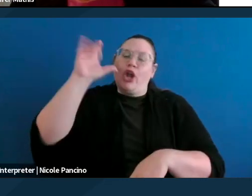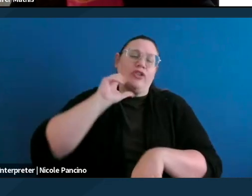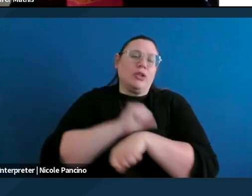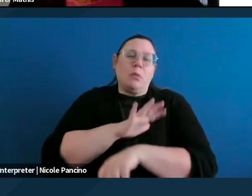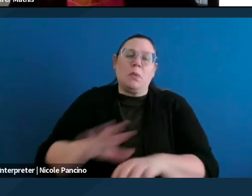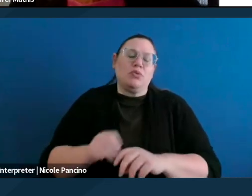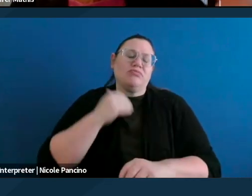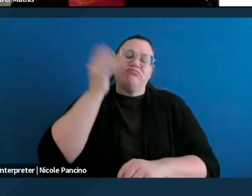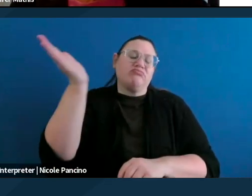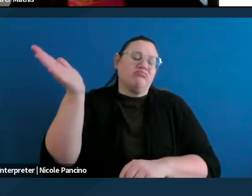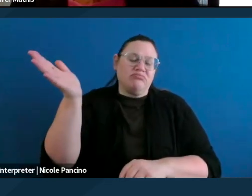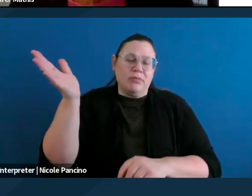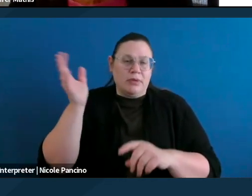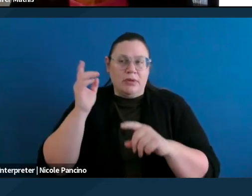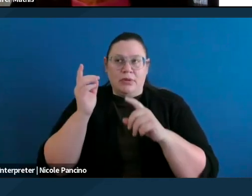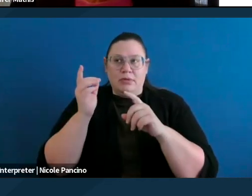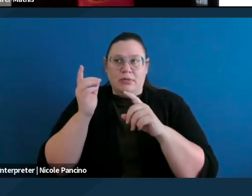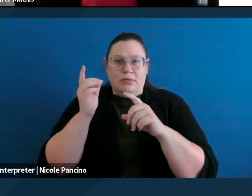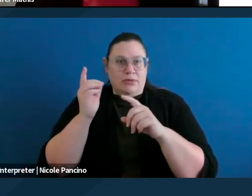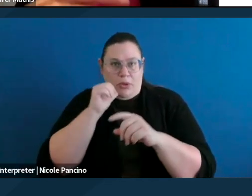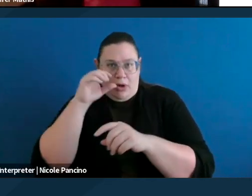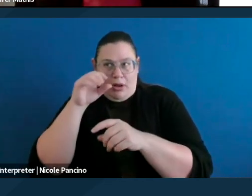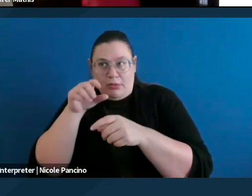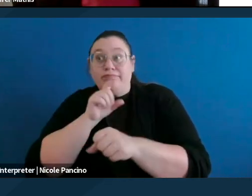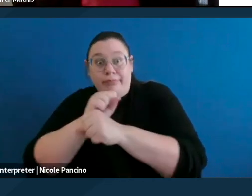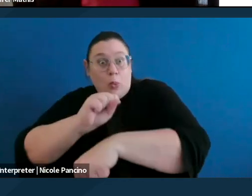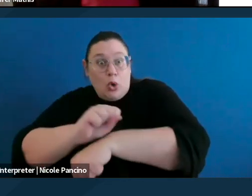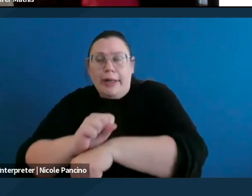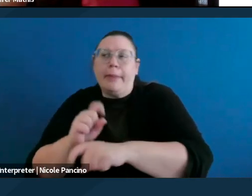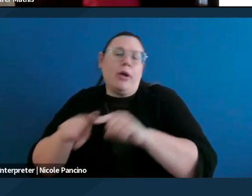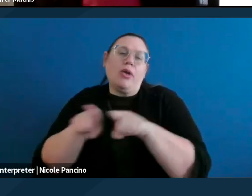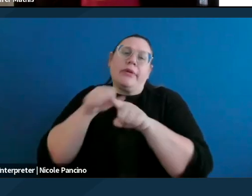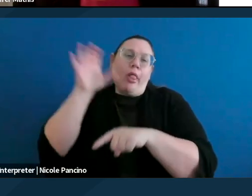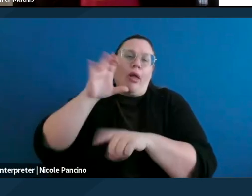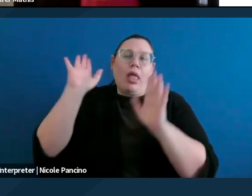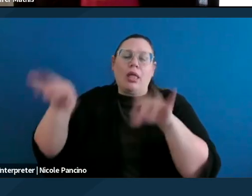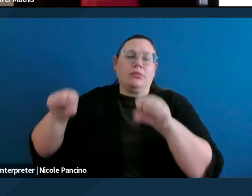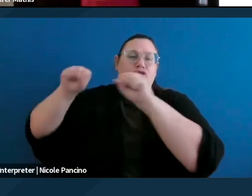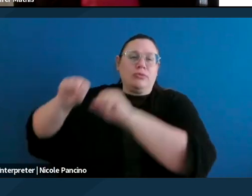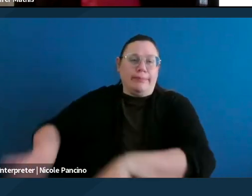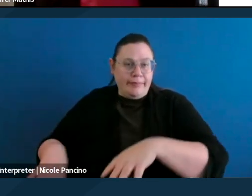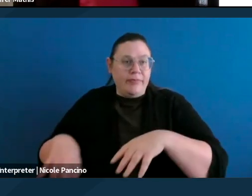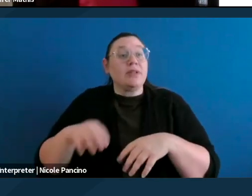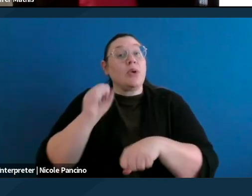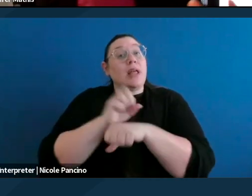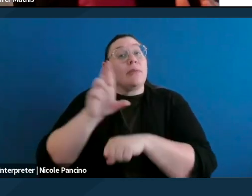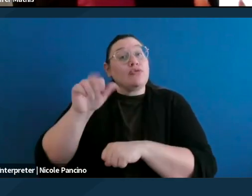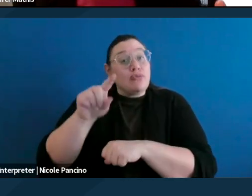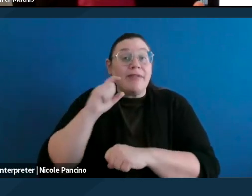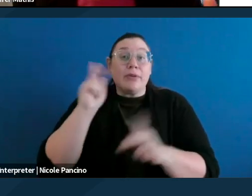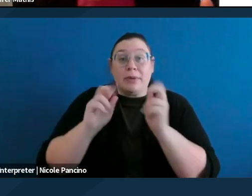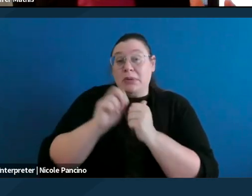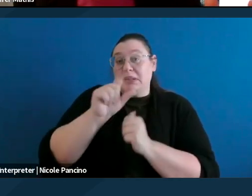but are not in the labor force. So the labor force participation rate for people with disabilities tends to